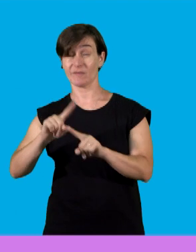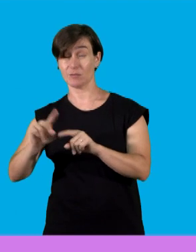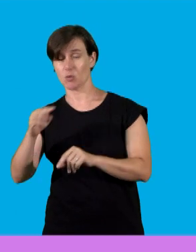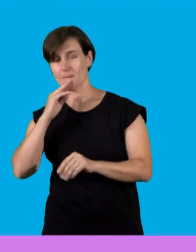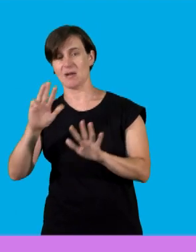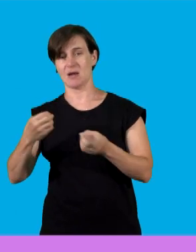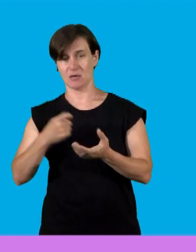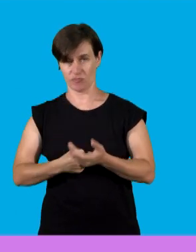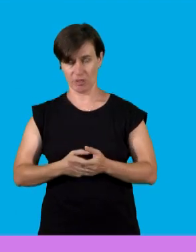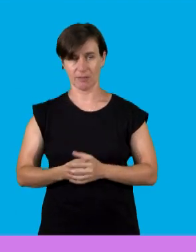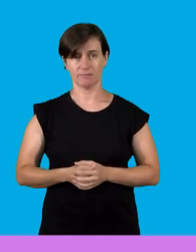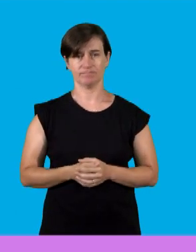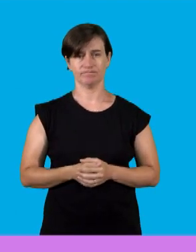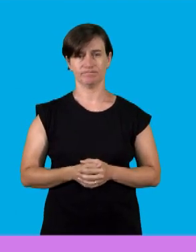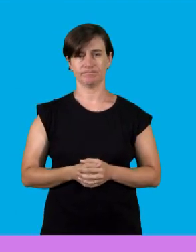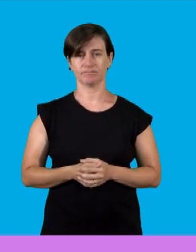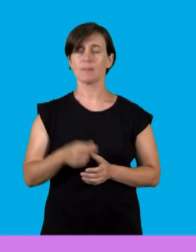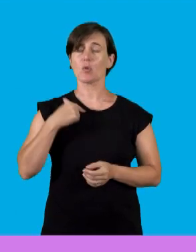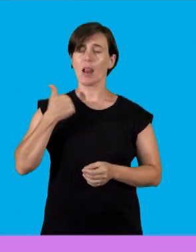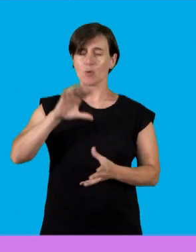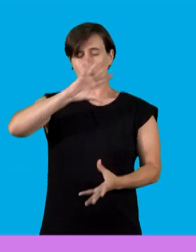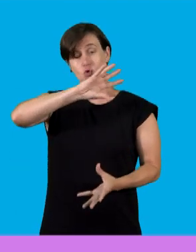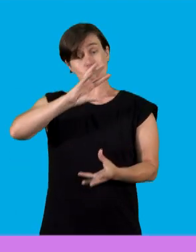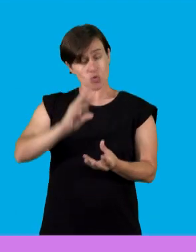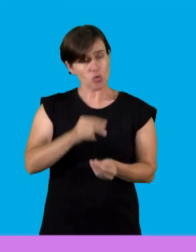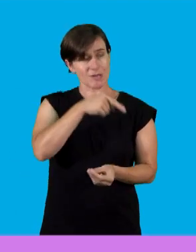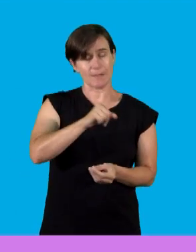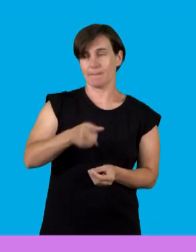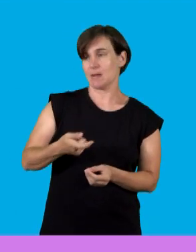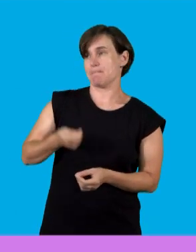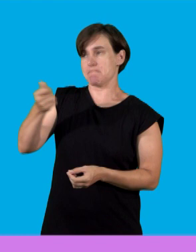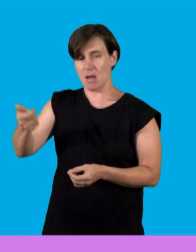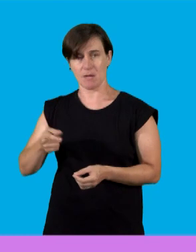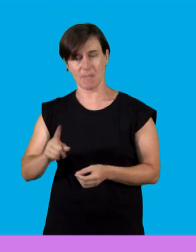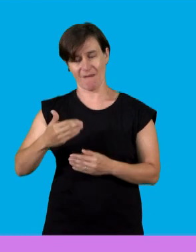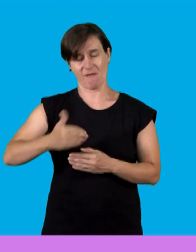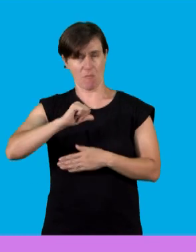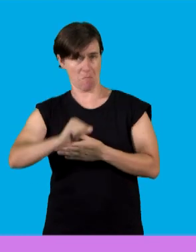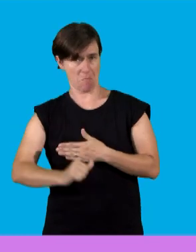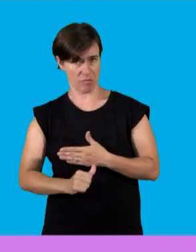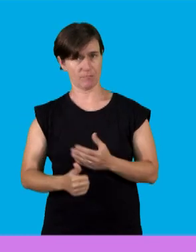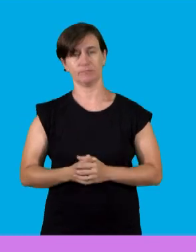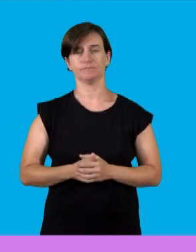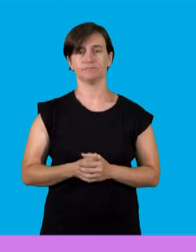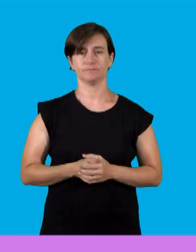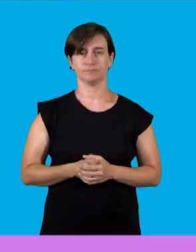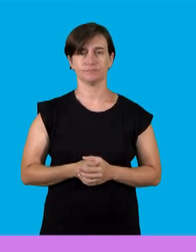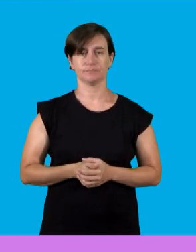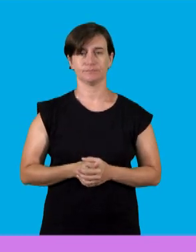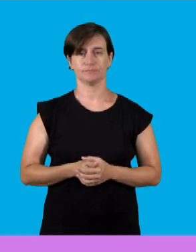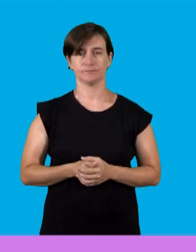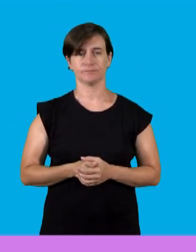for his parents. Right. So we would like to know what is the total funeral premium per month. So therefore, I have to add the 2